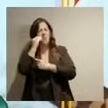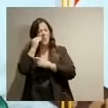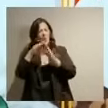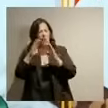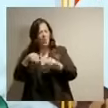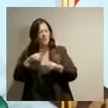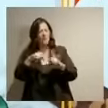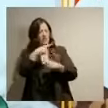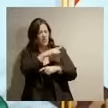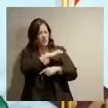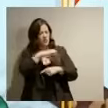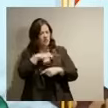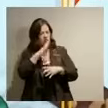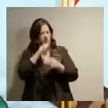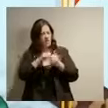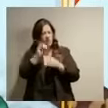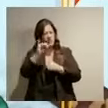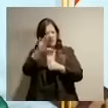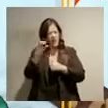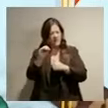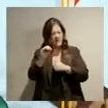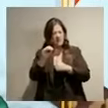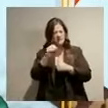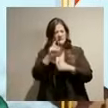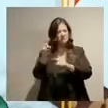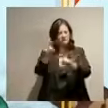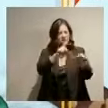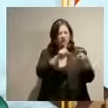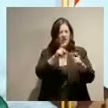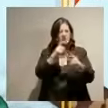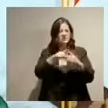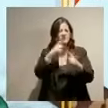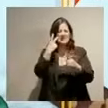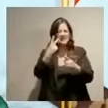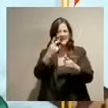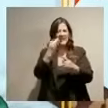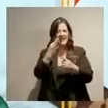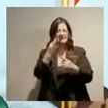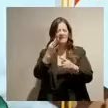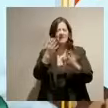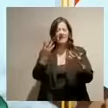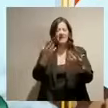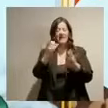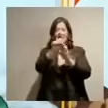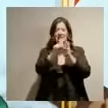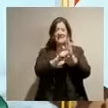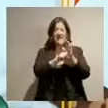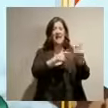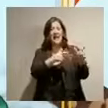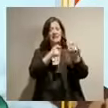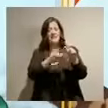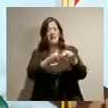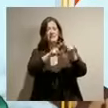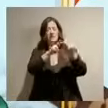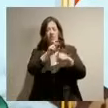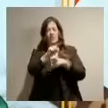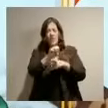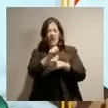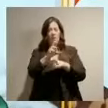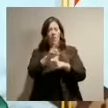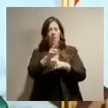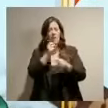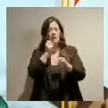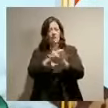been speaking with insurance companies to get reassurances that if A, then B, if the state expedites the rate request approval process, if